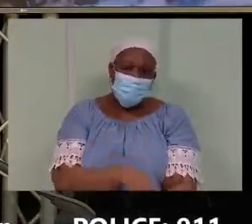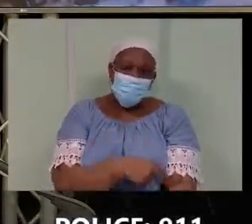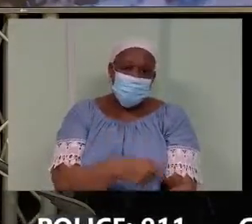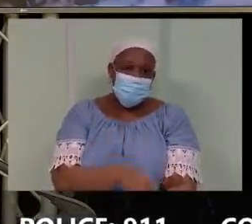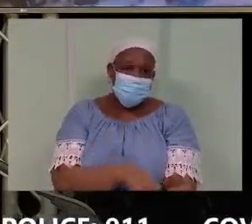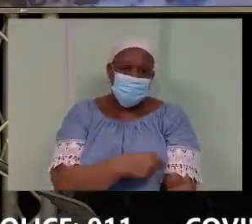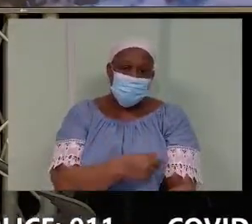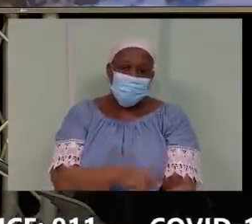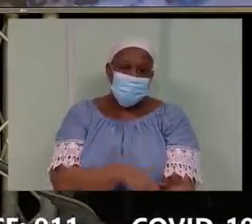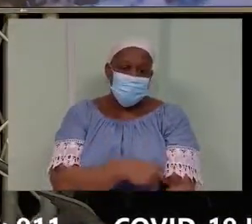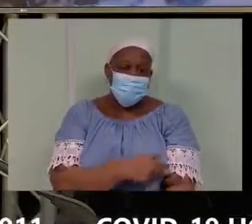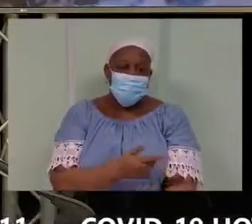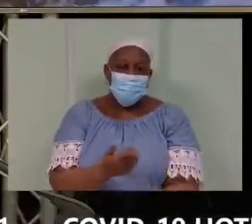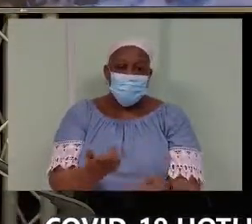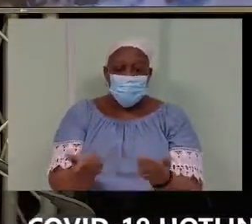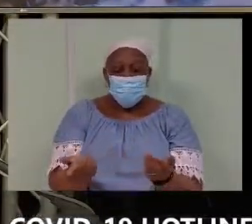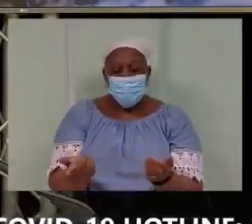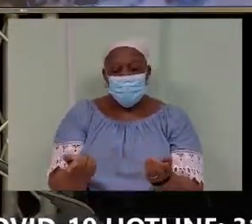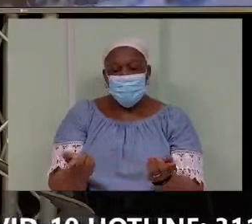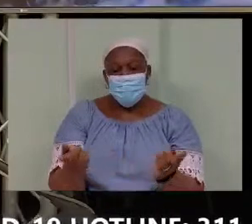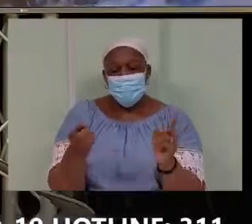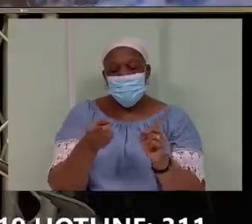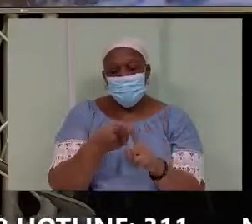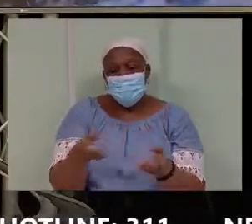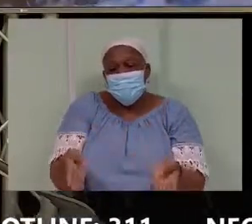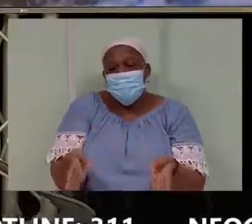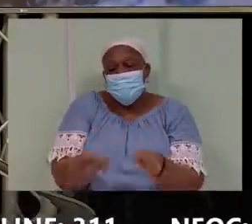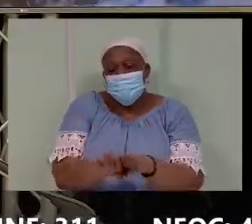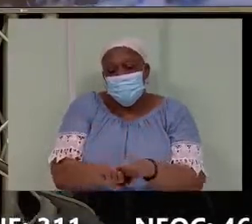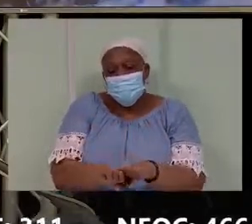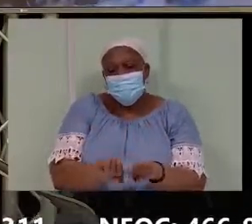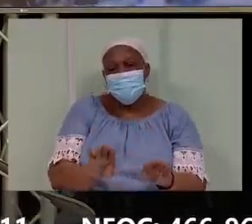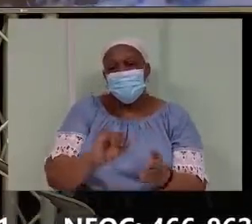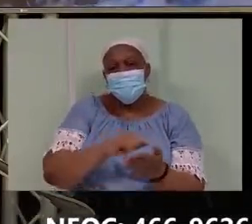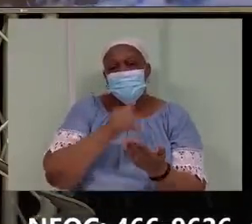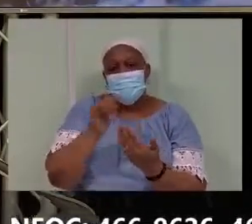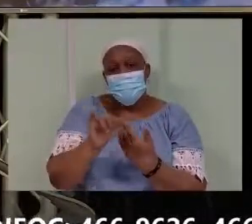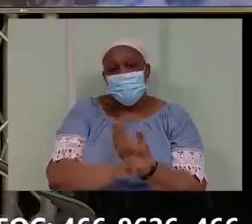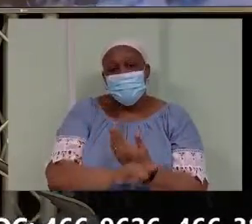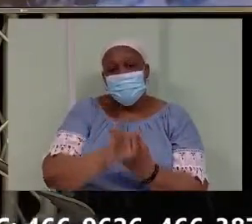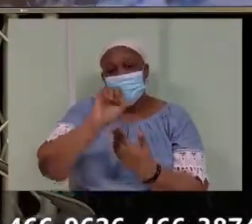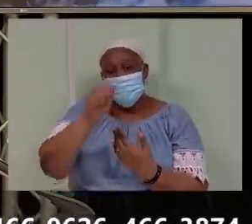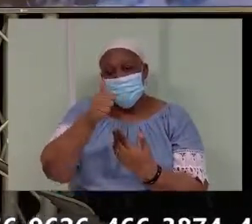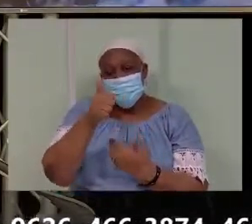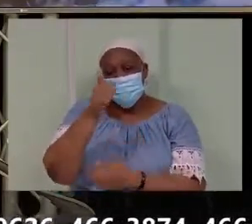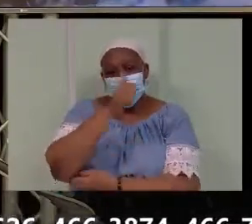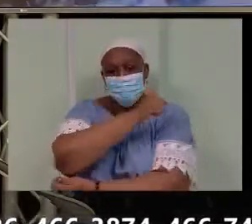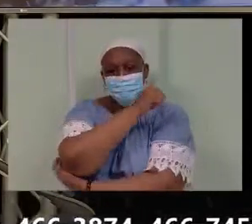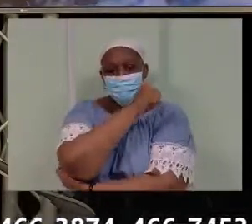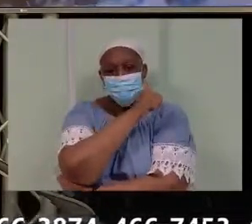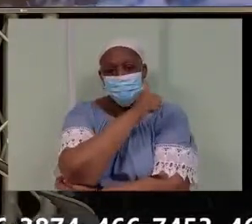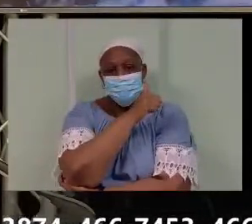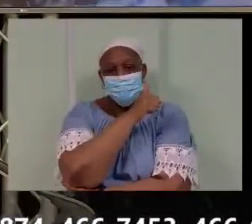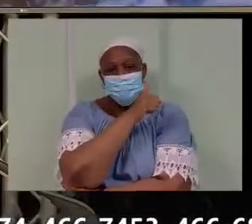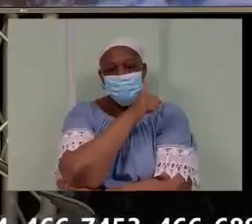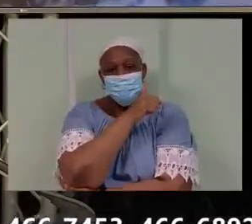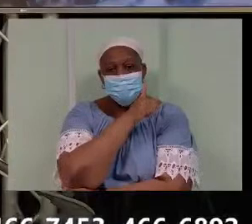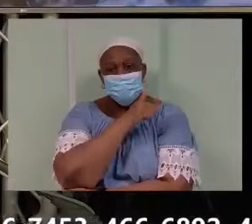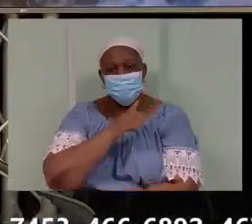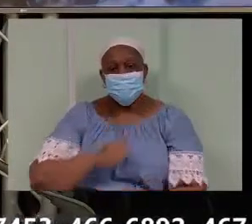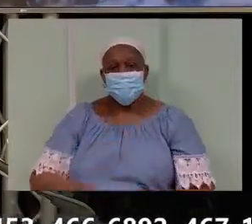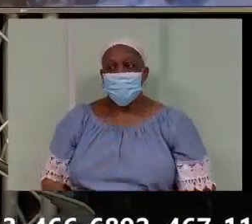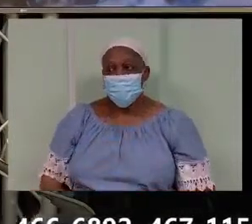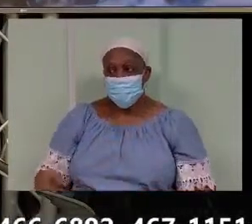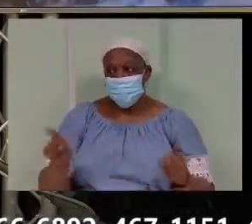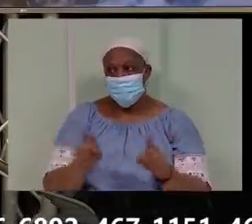until the formal closure came on July 10th this year. So as it is, students